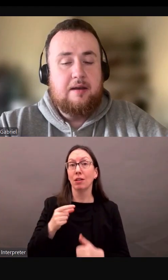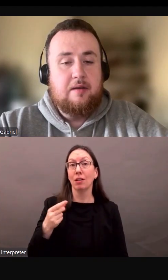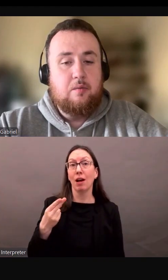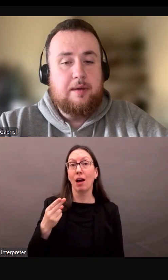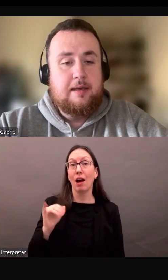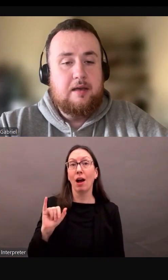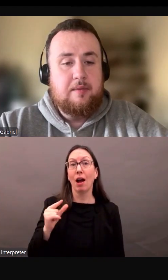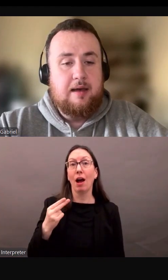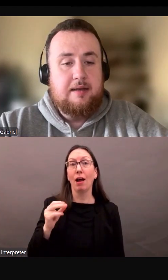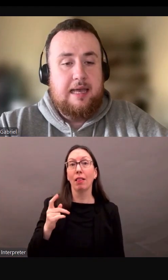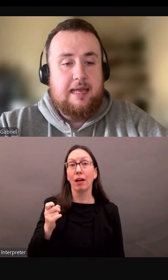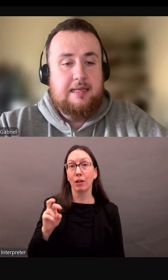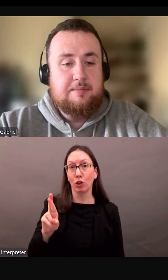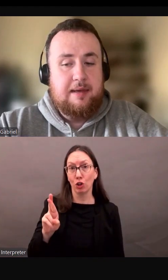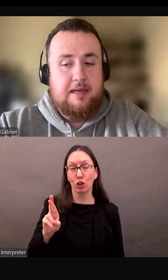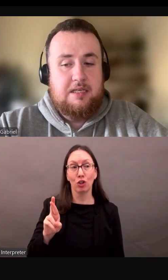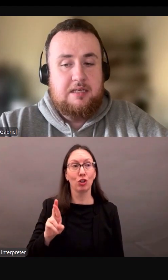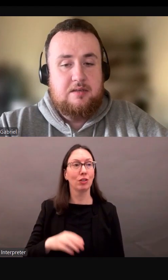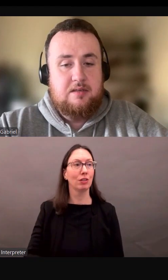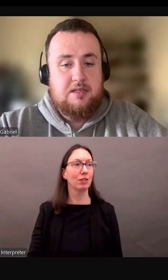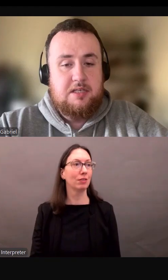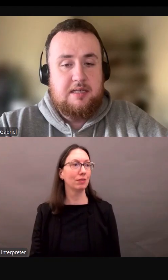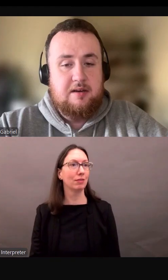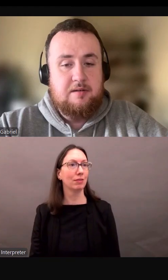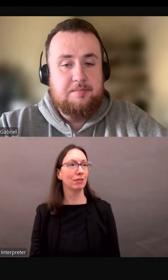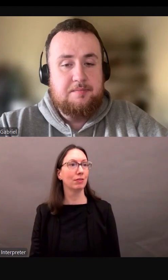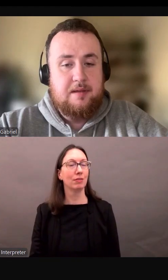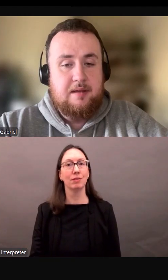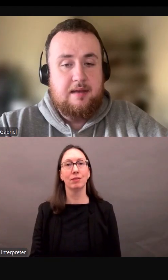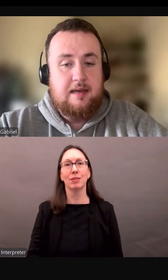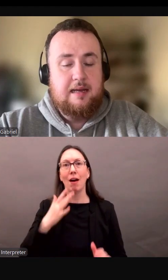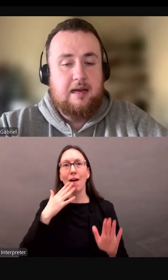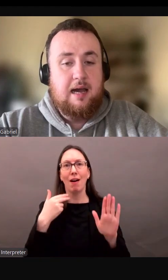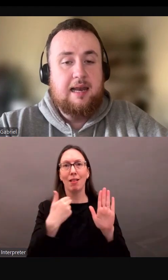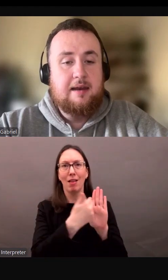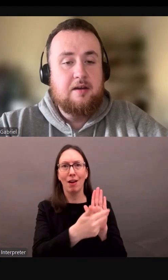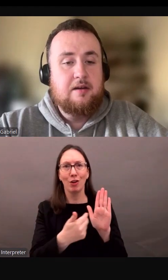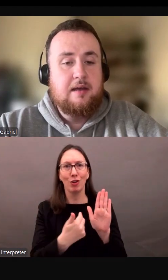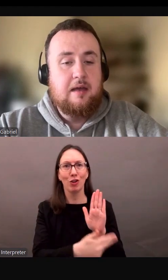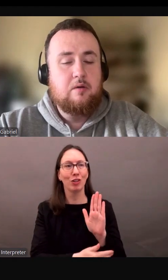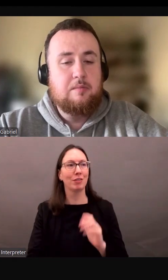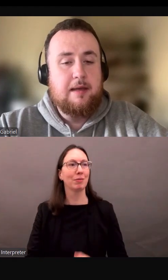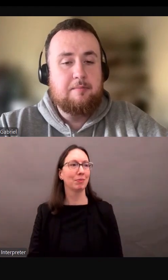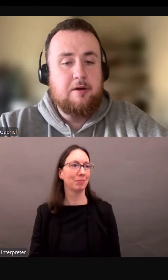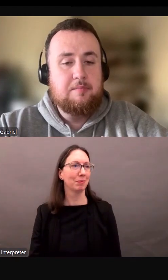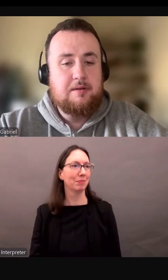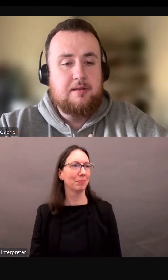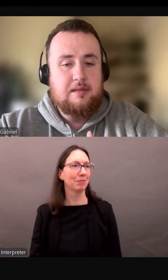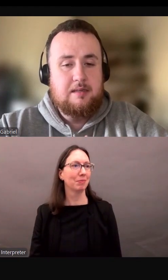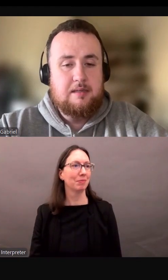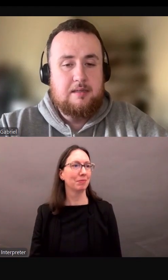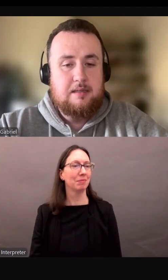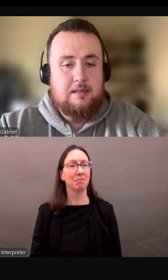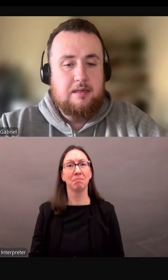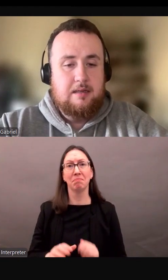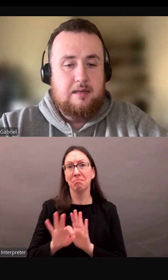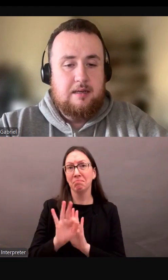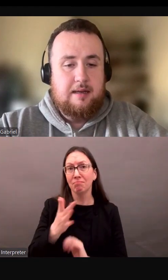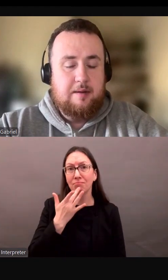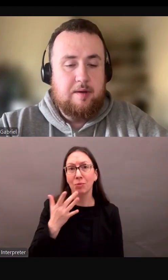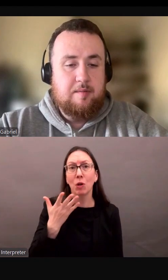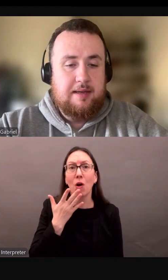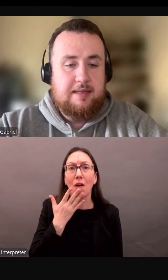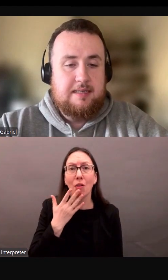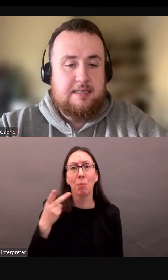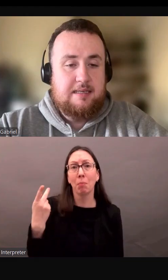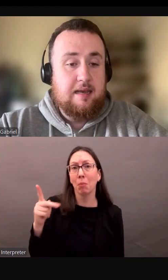And we can come along to any page, so such as here, and click highlighter, we'll click purple, and